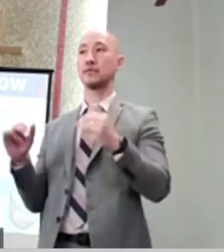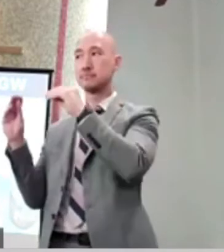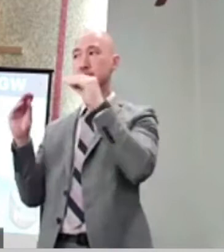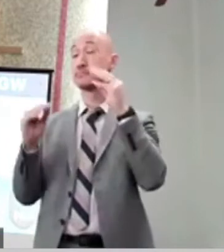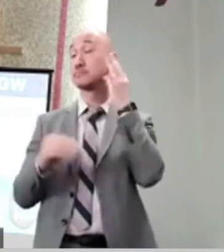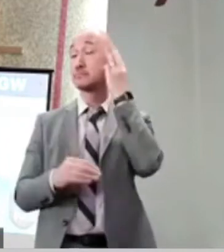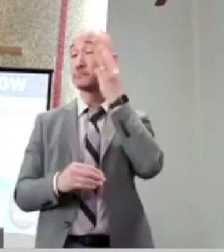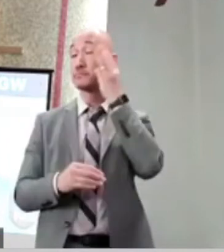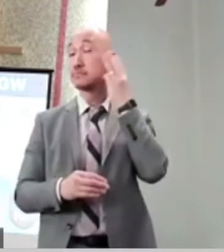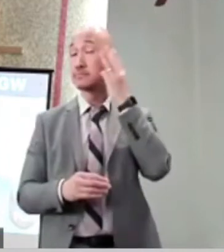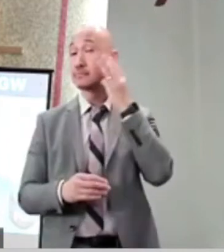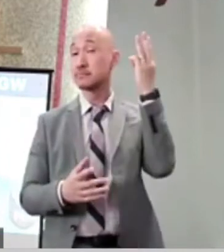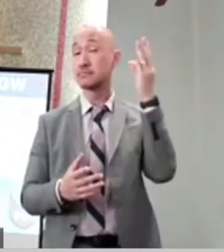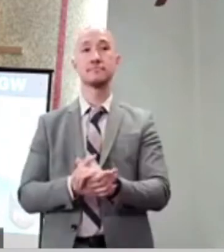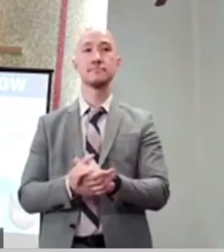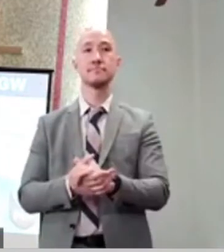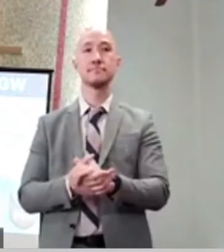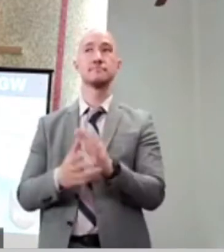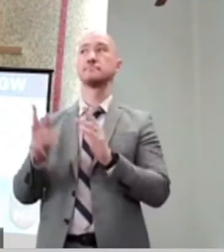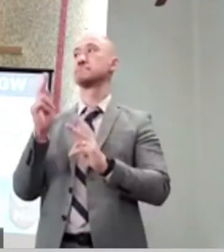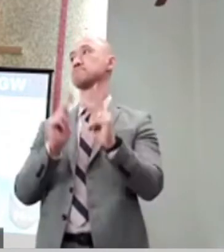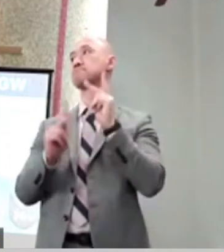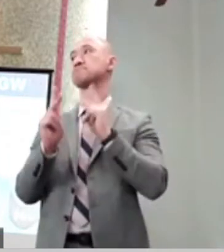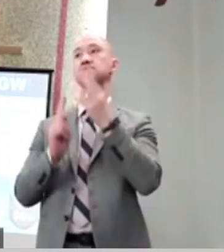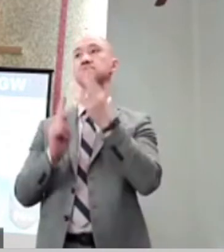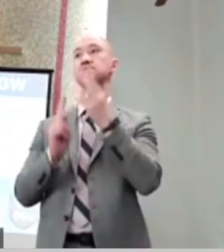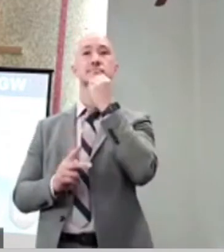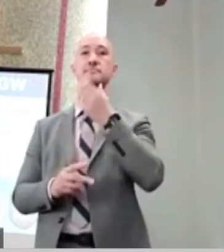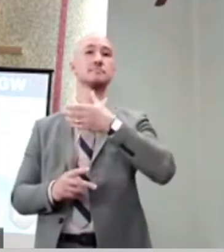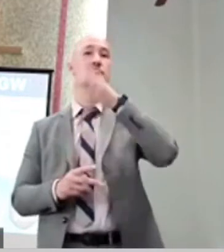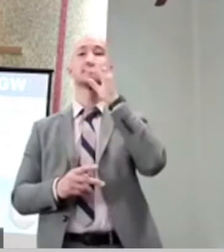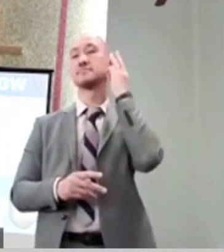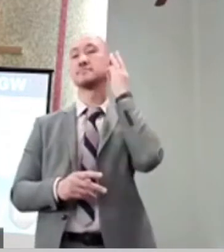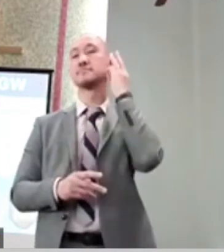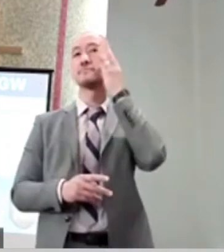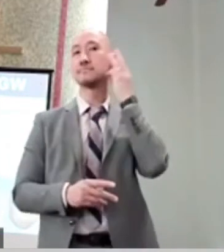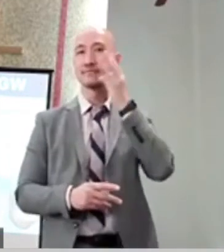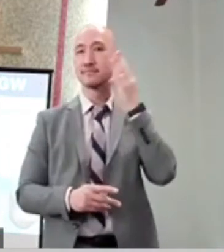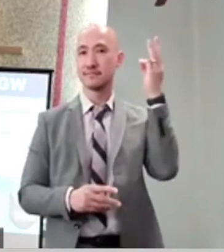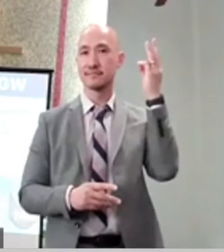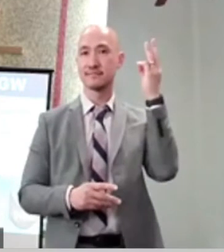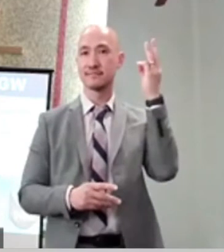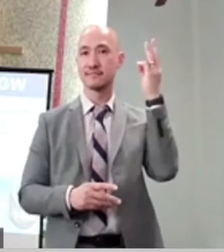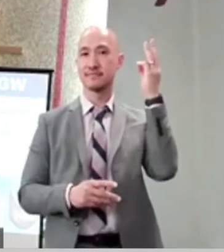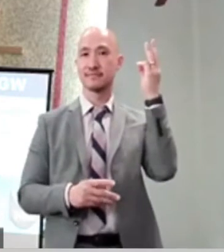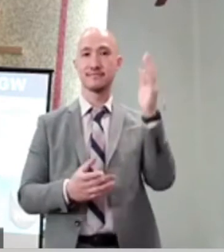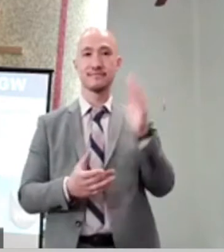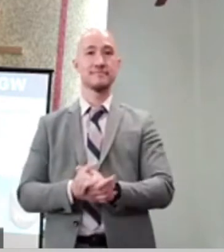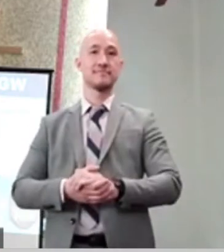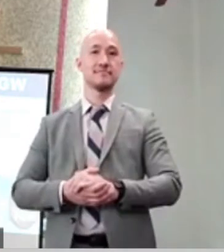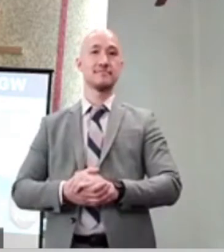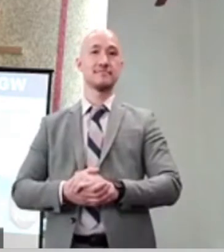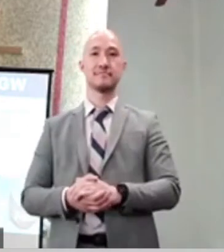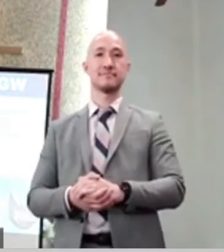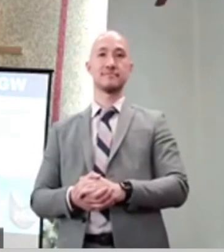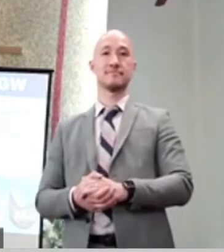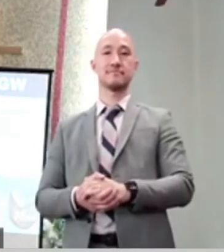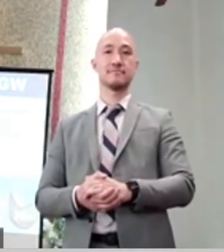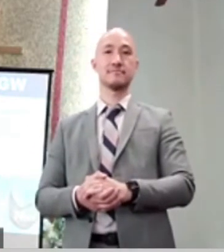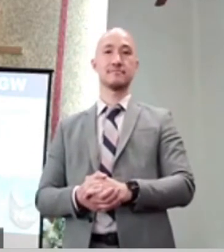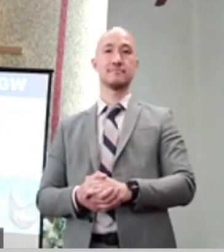knew that very well. They drank wine. There was no refrigerated water. There were no soft drinks. There